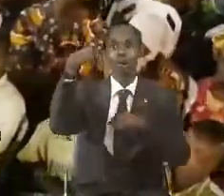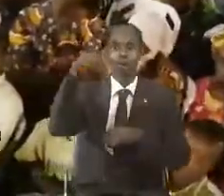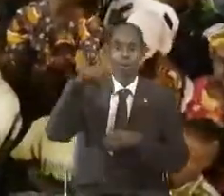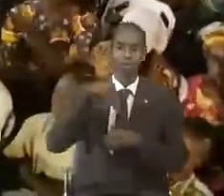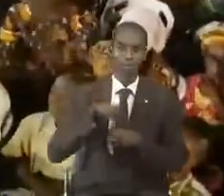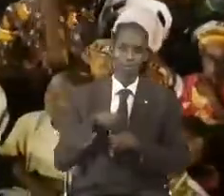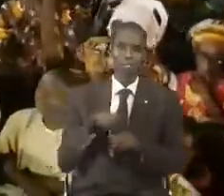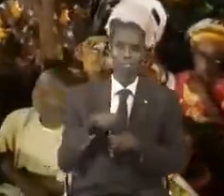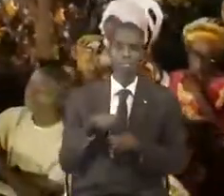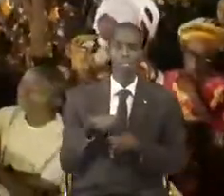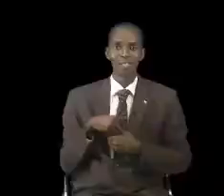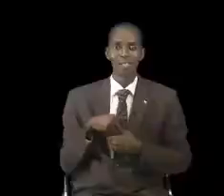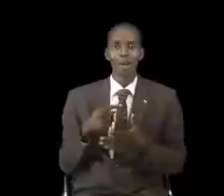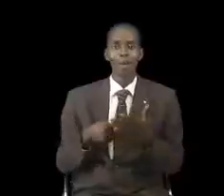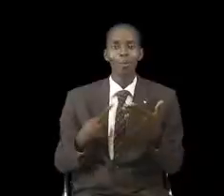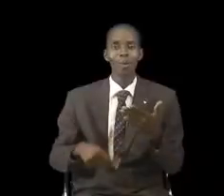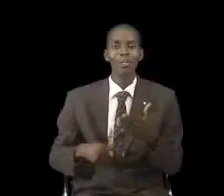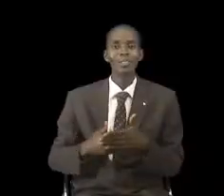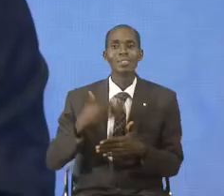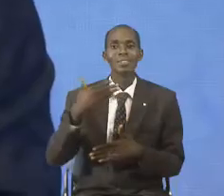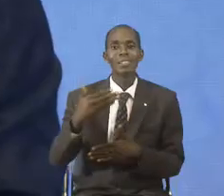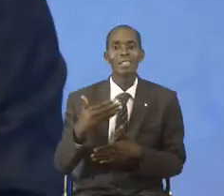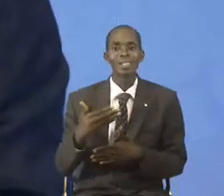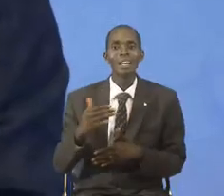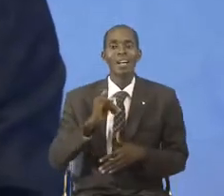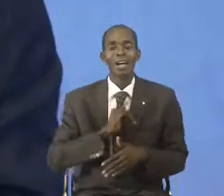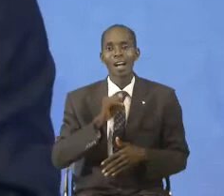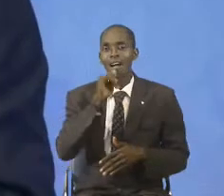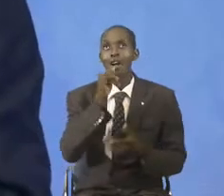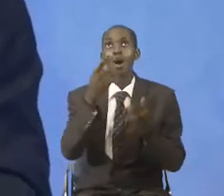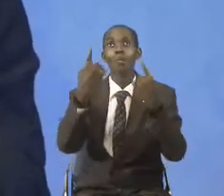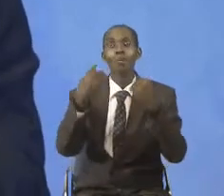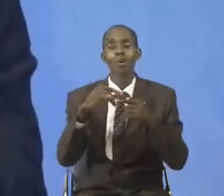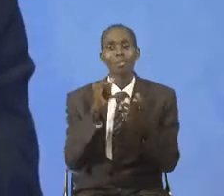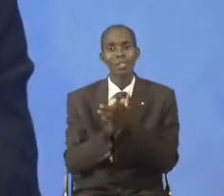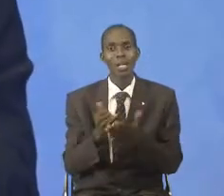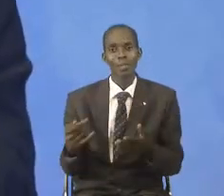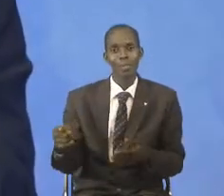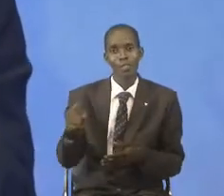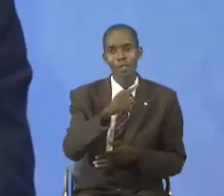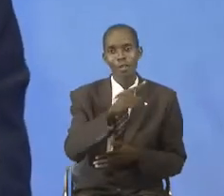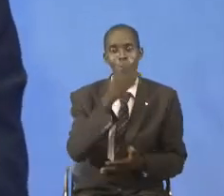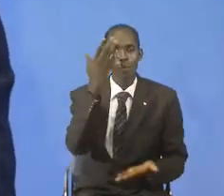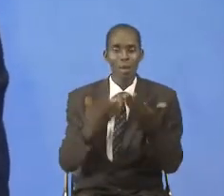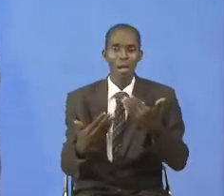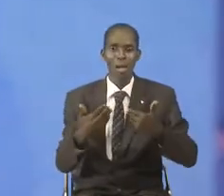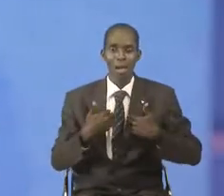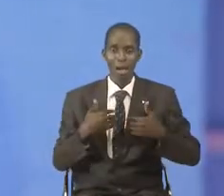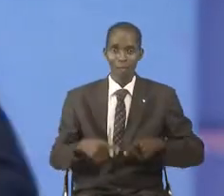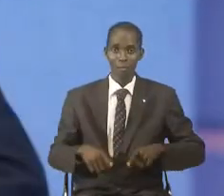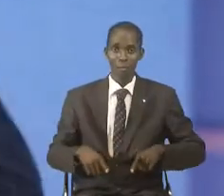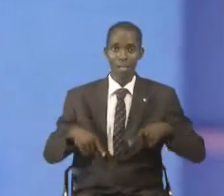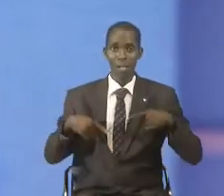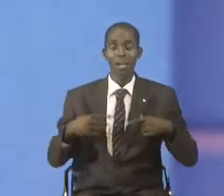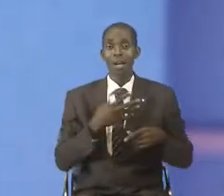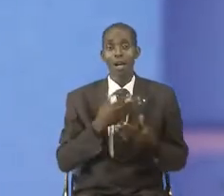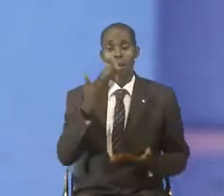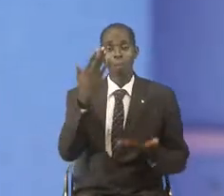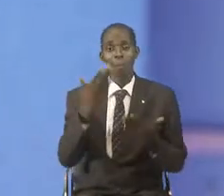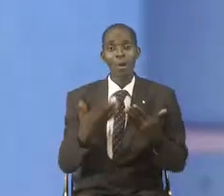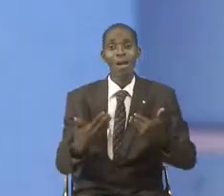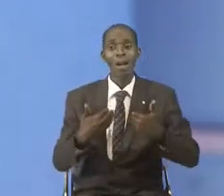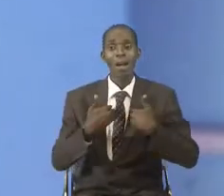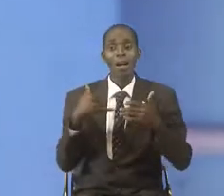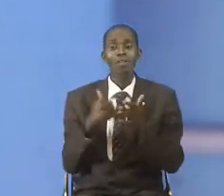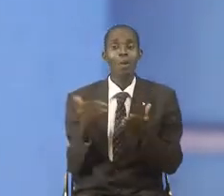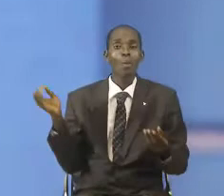tonight. I will come in, and then look at what he'll do. I am come that they might